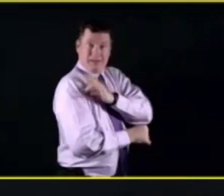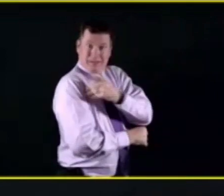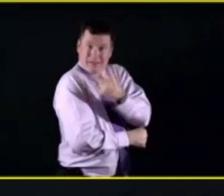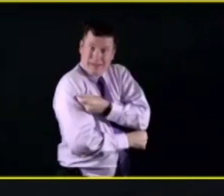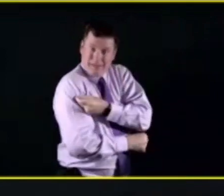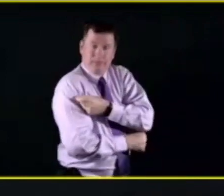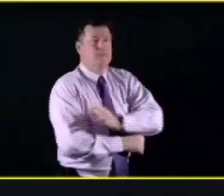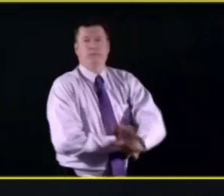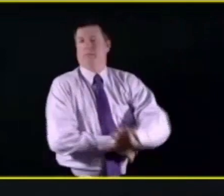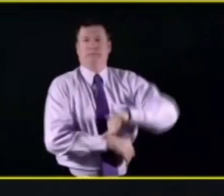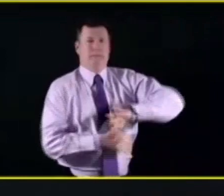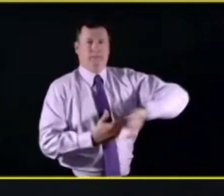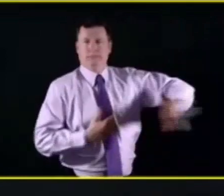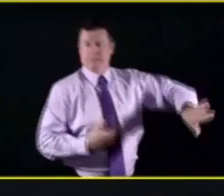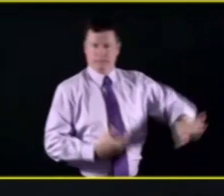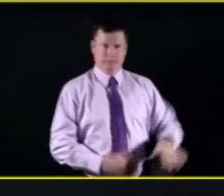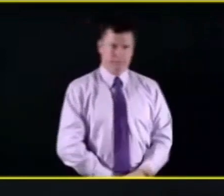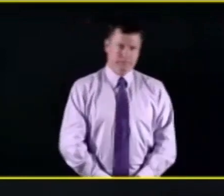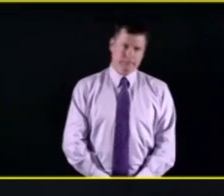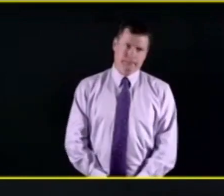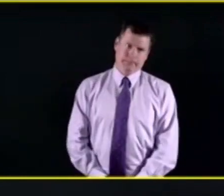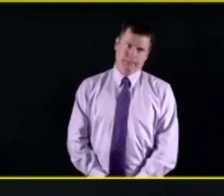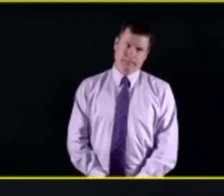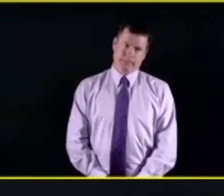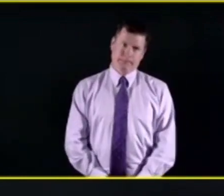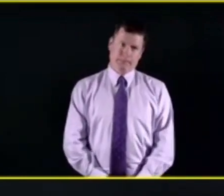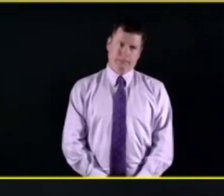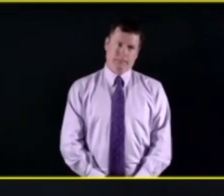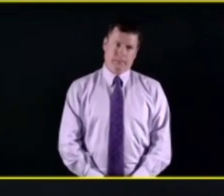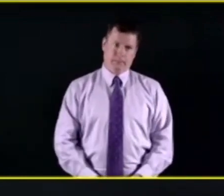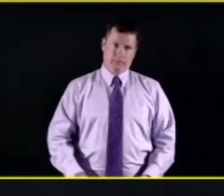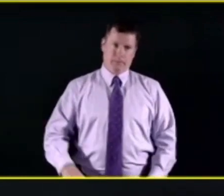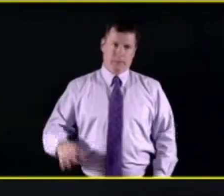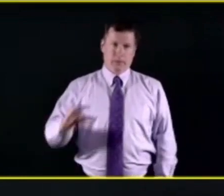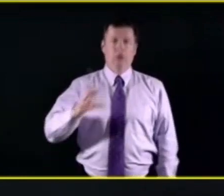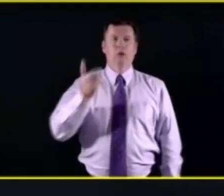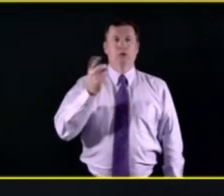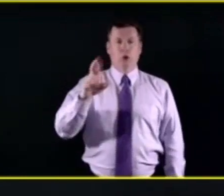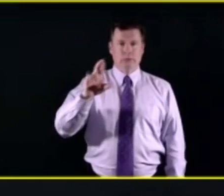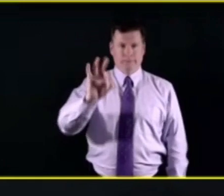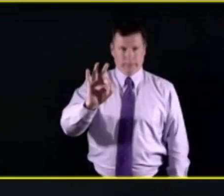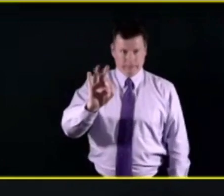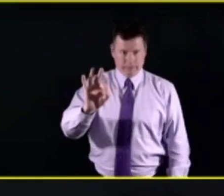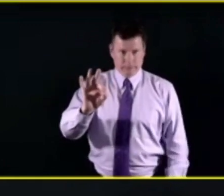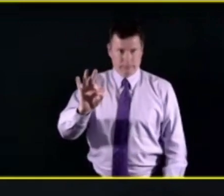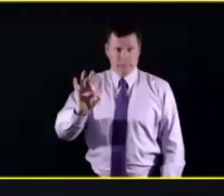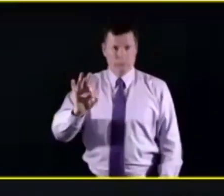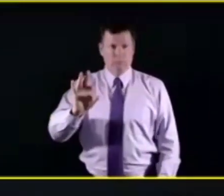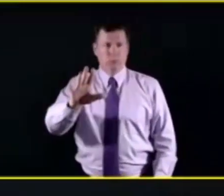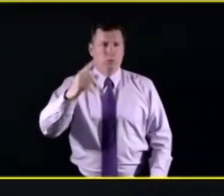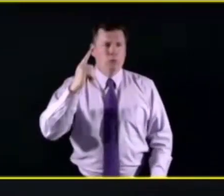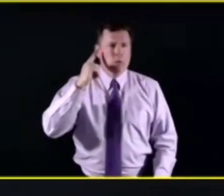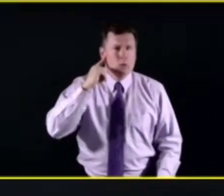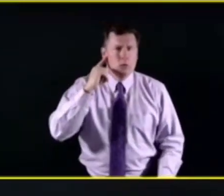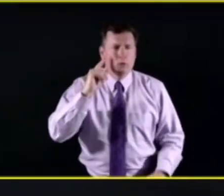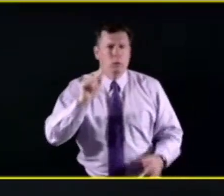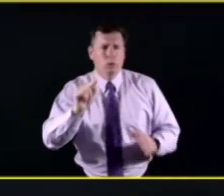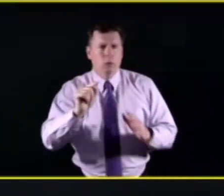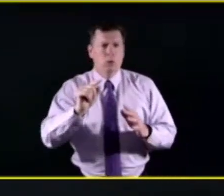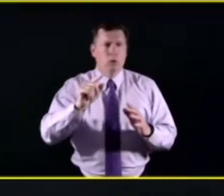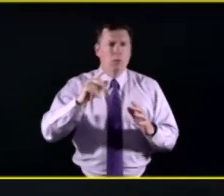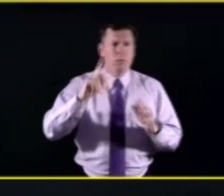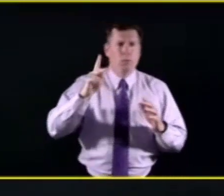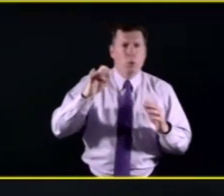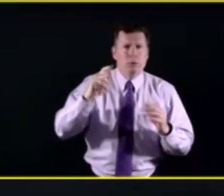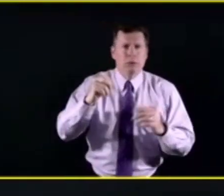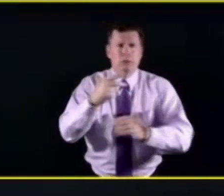overly complicated way to make a vaccine regarding the protein. So if you inject the protein, one of